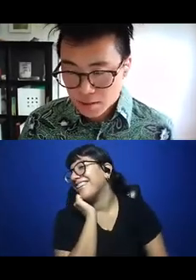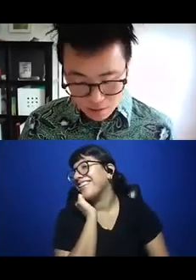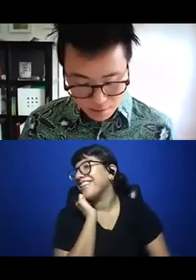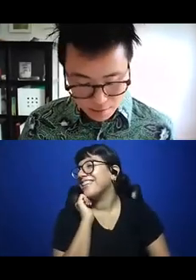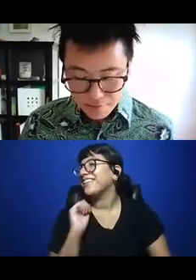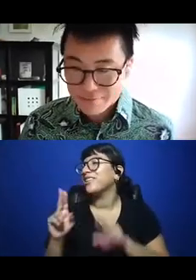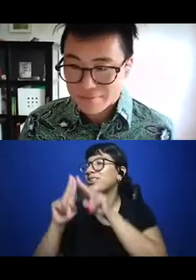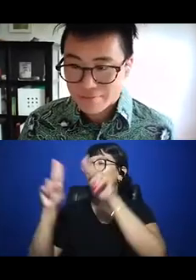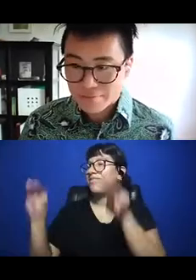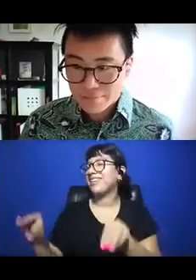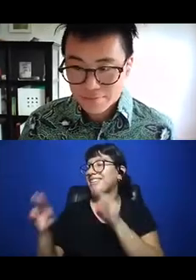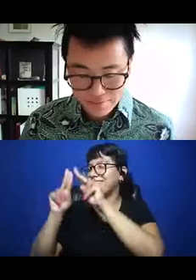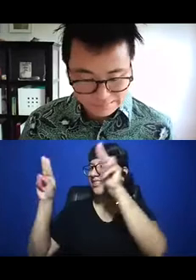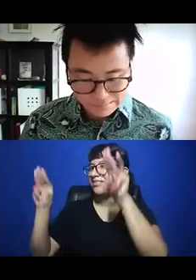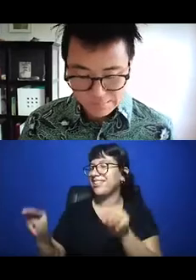Let's say,